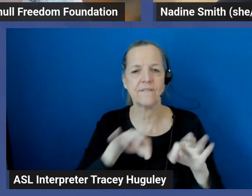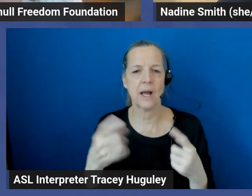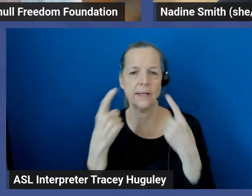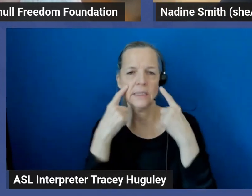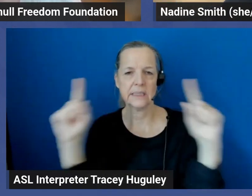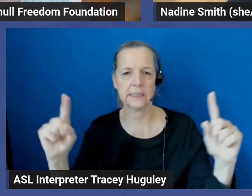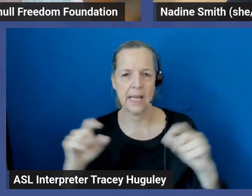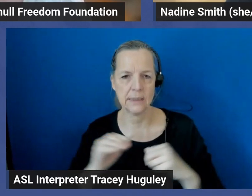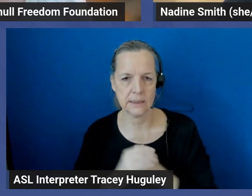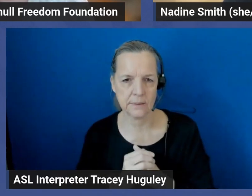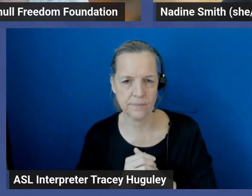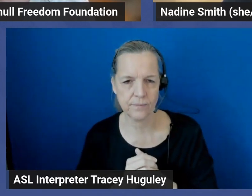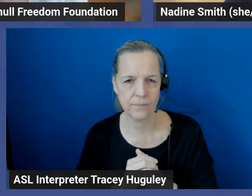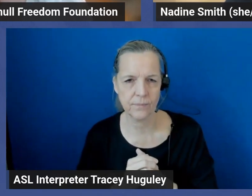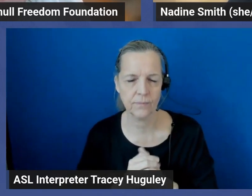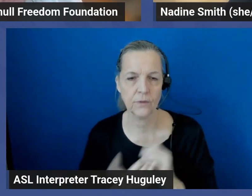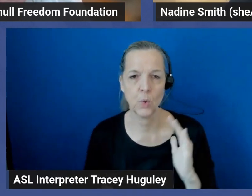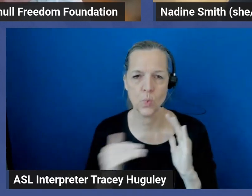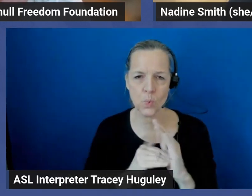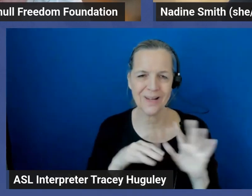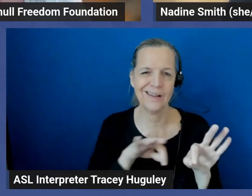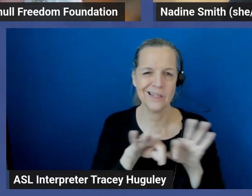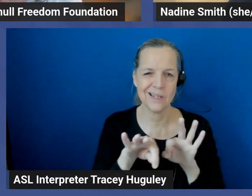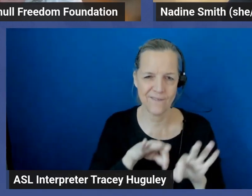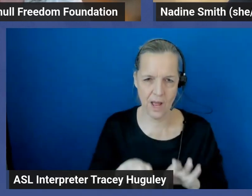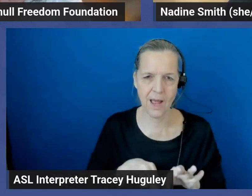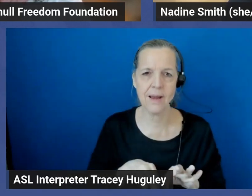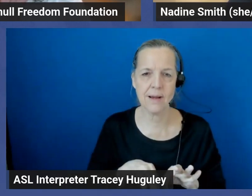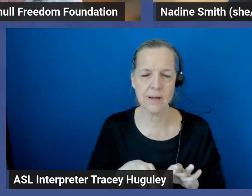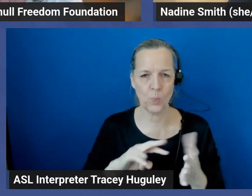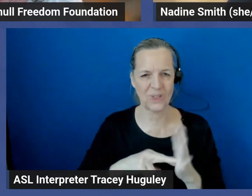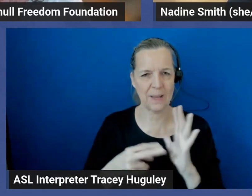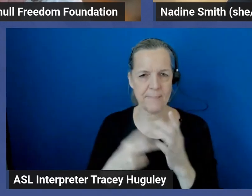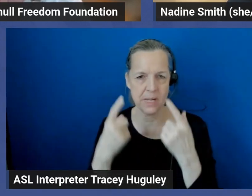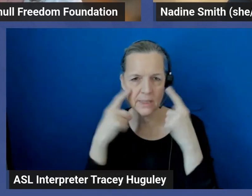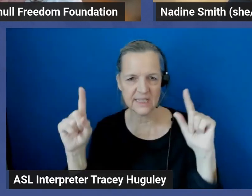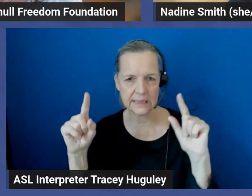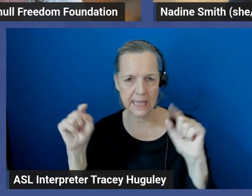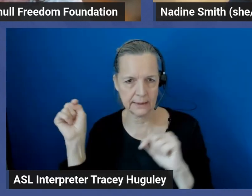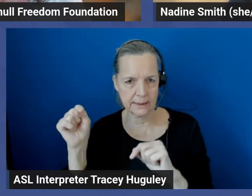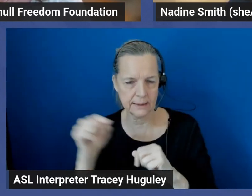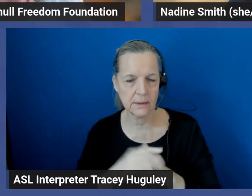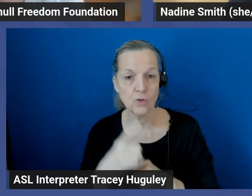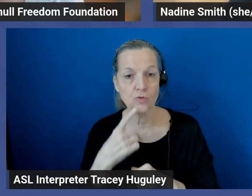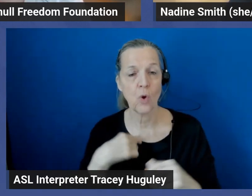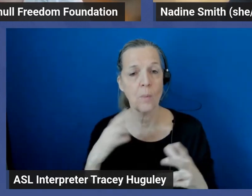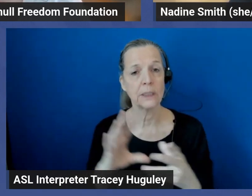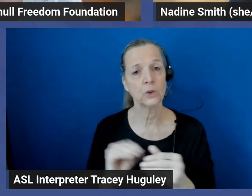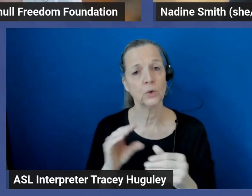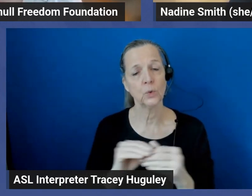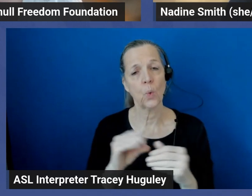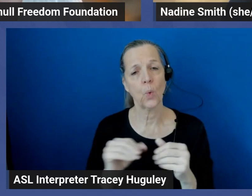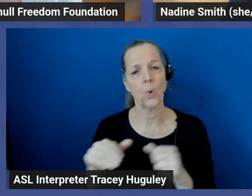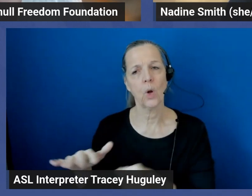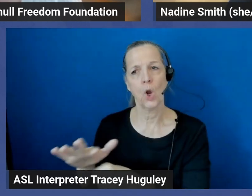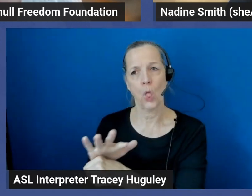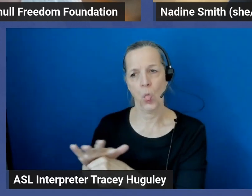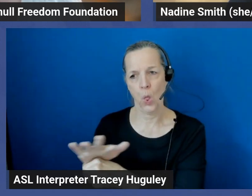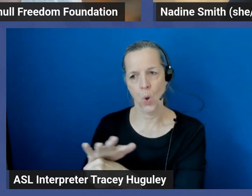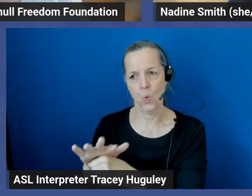Mm. And you told me a story about there was a local